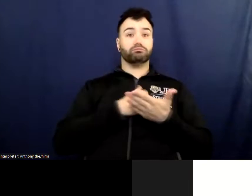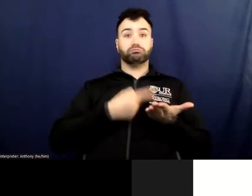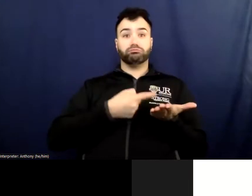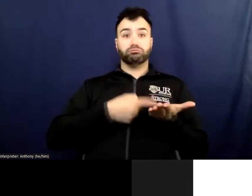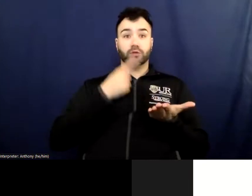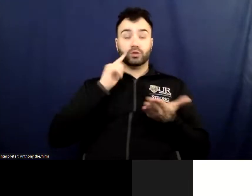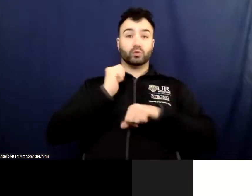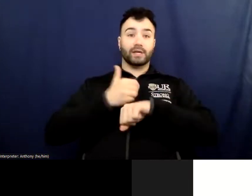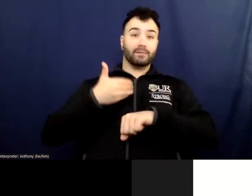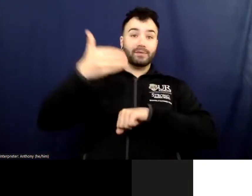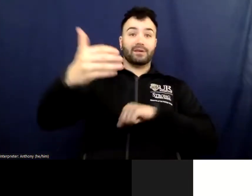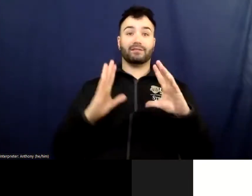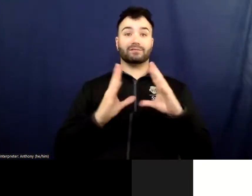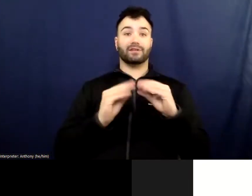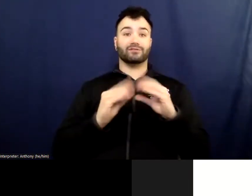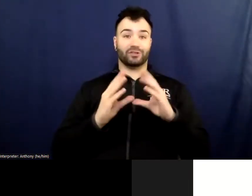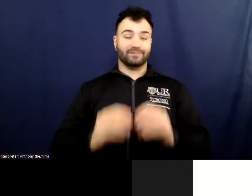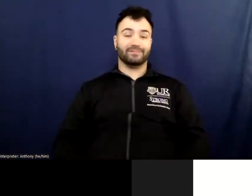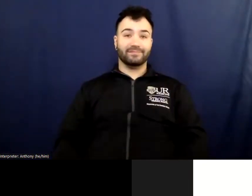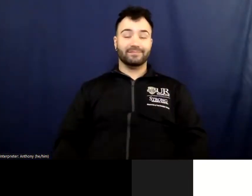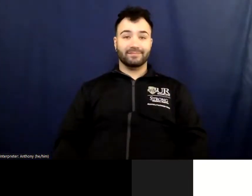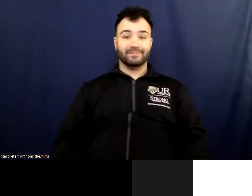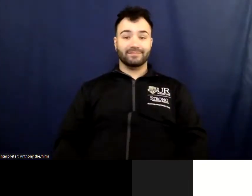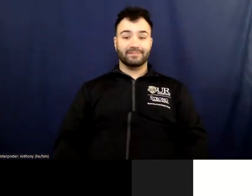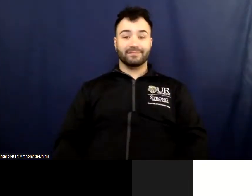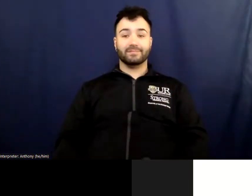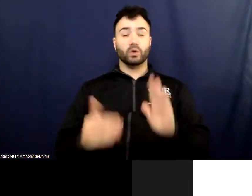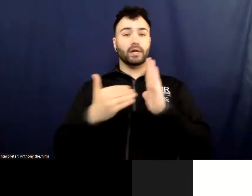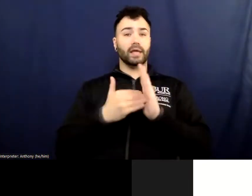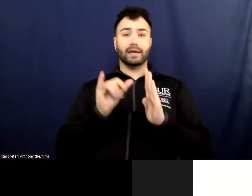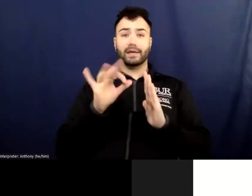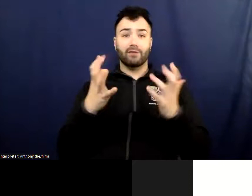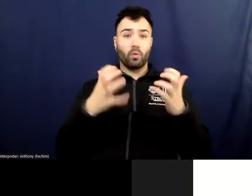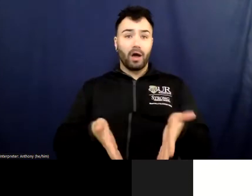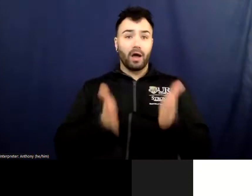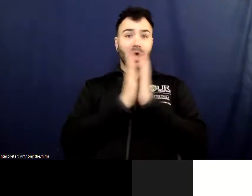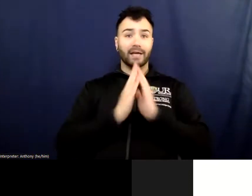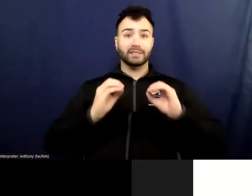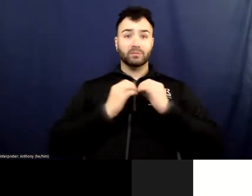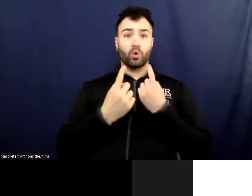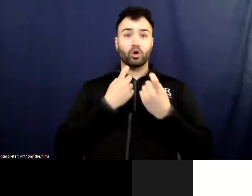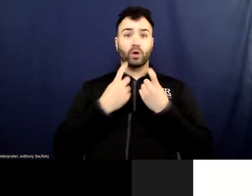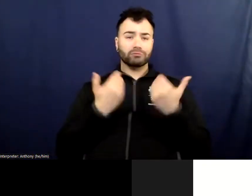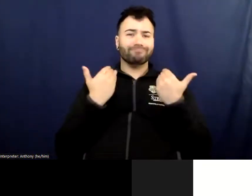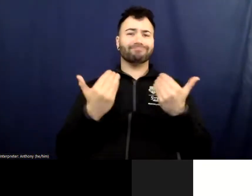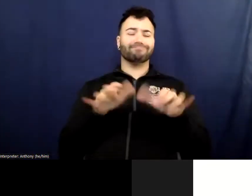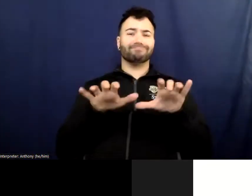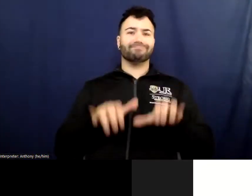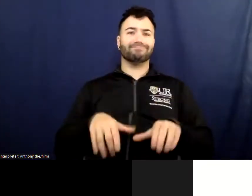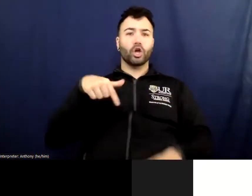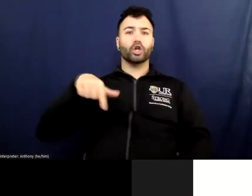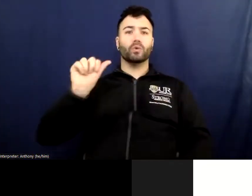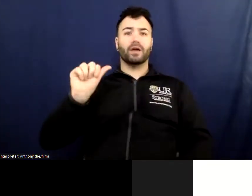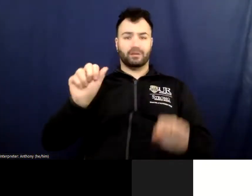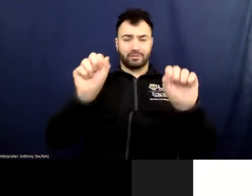year's session in the coming months. So I will just leave the Q&A open for a few more minutes. Folks have any last